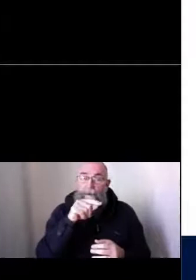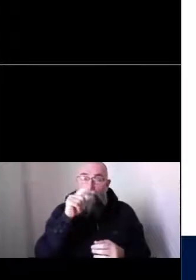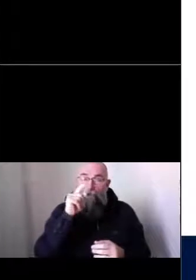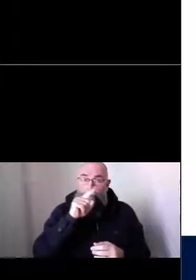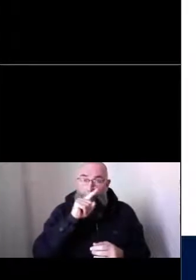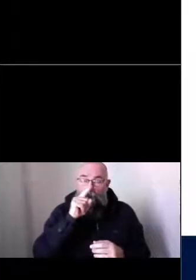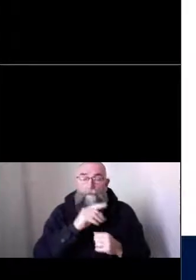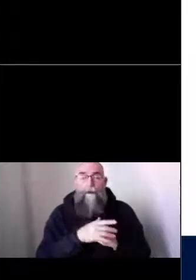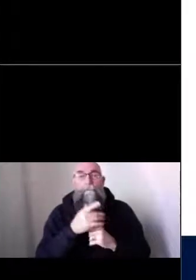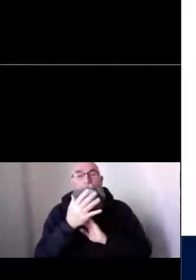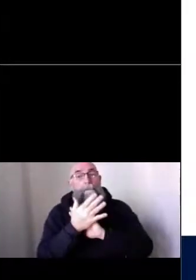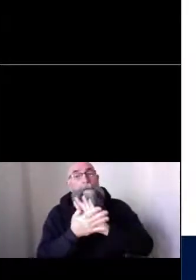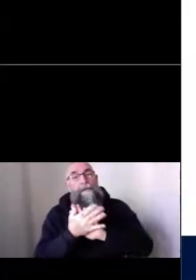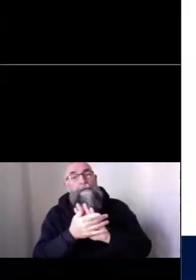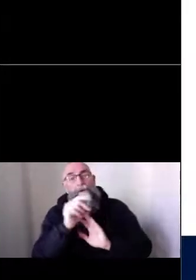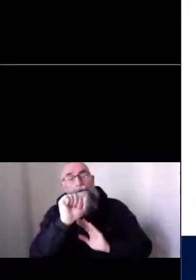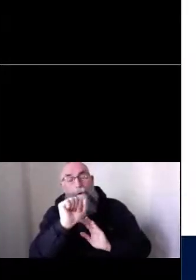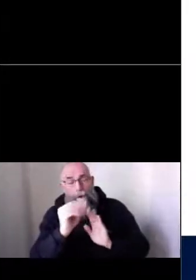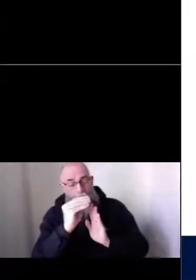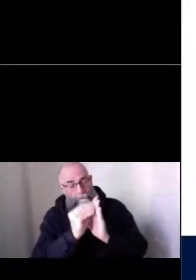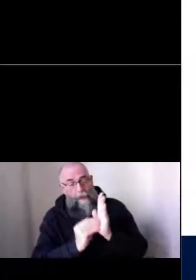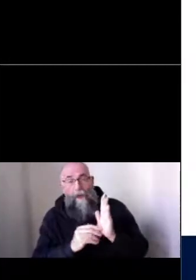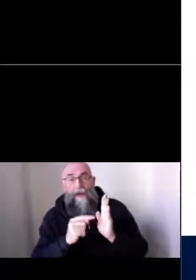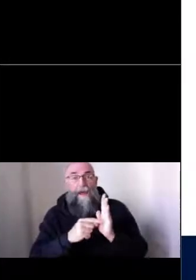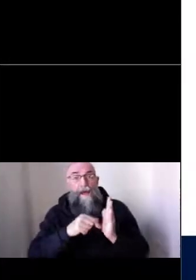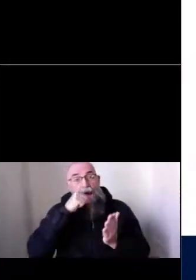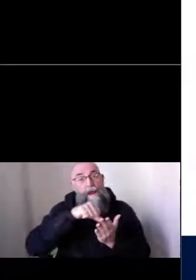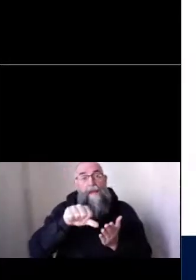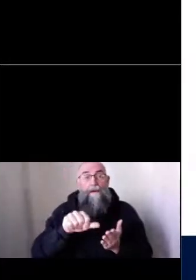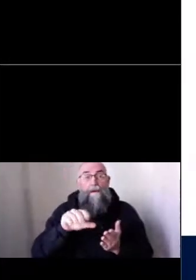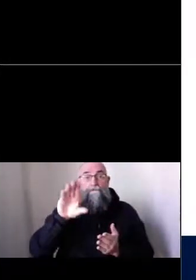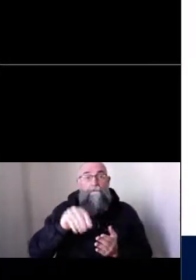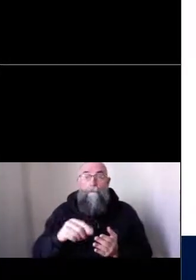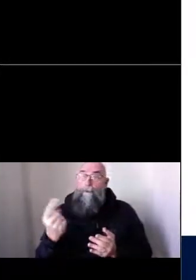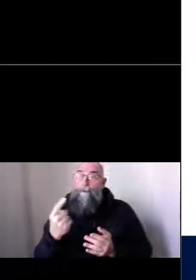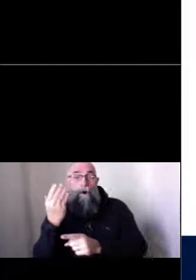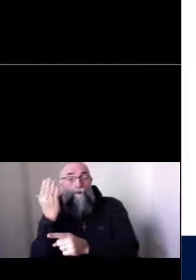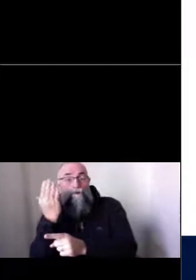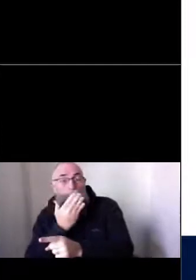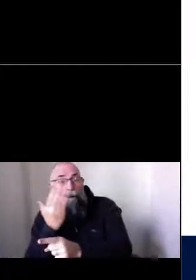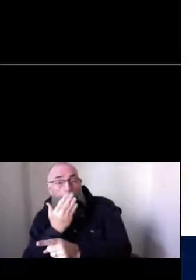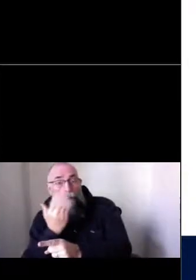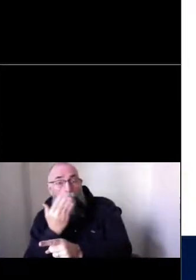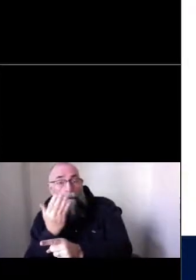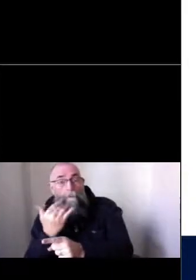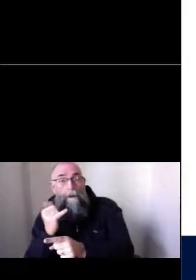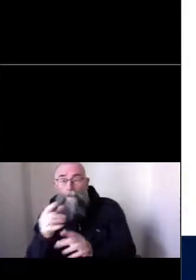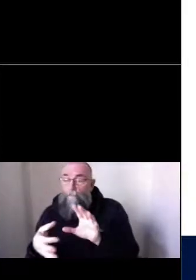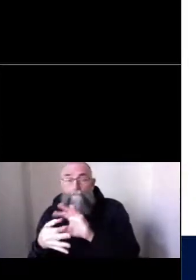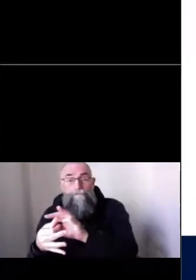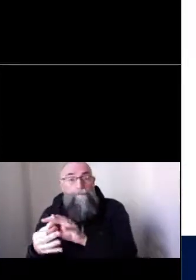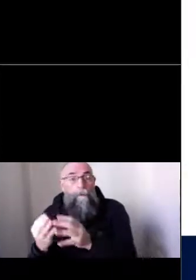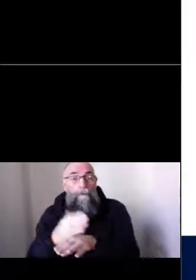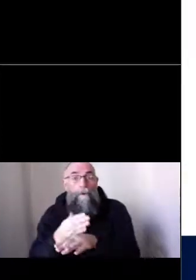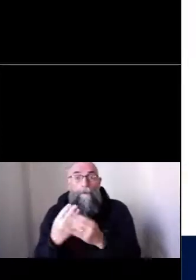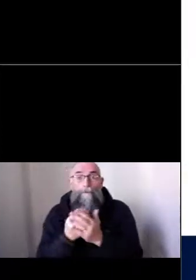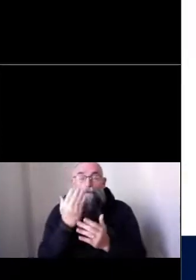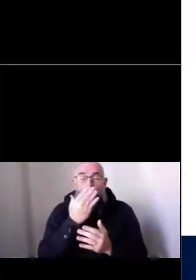application would have a letter from either the school if you're engaging a school, or a